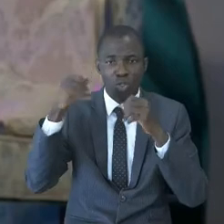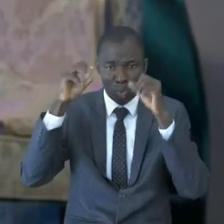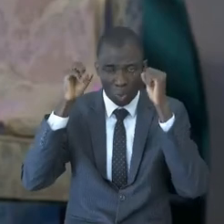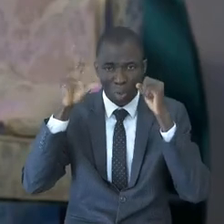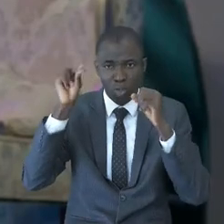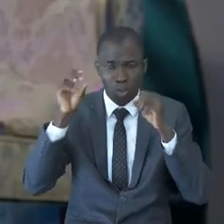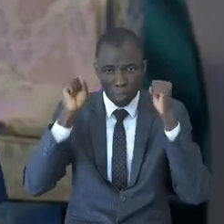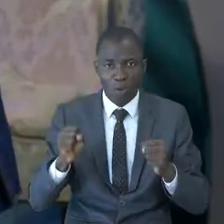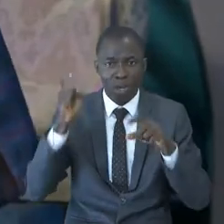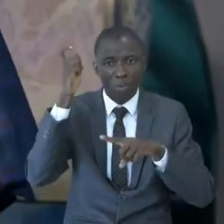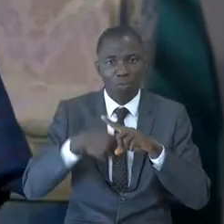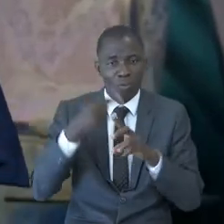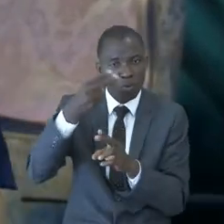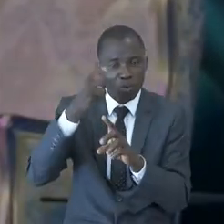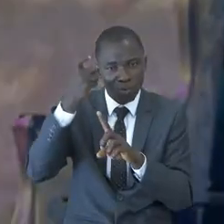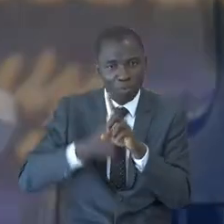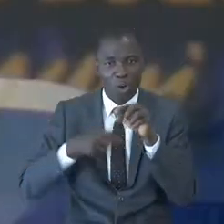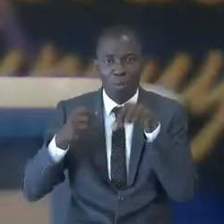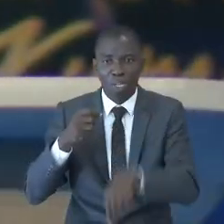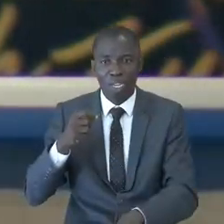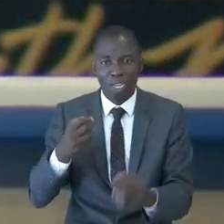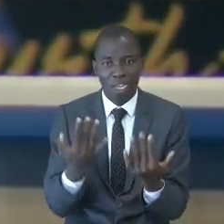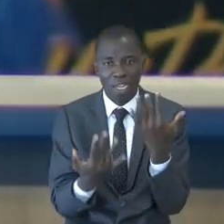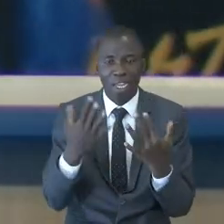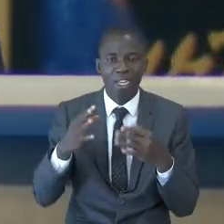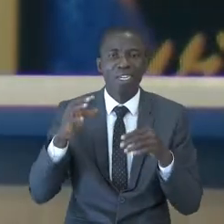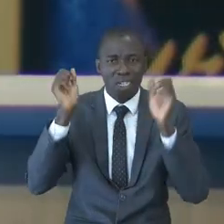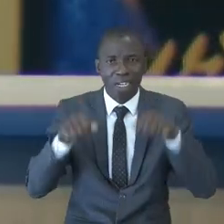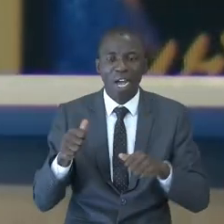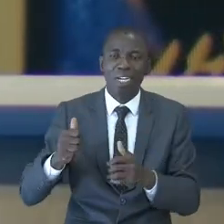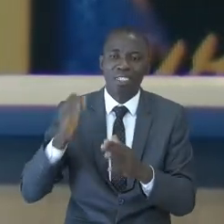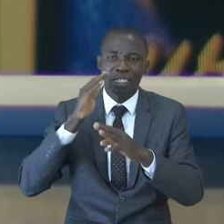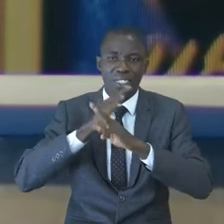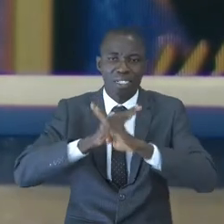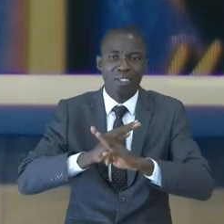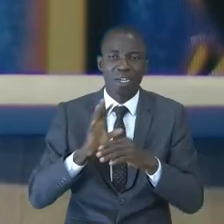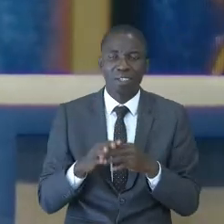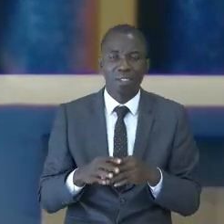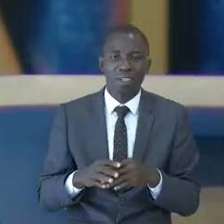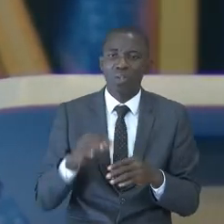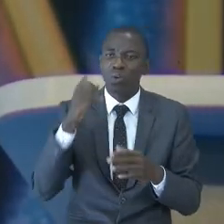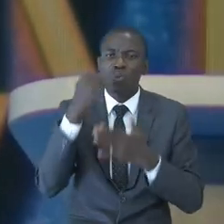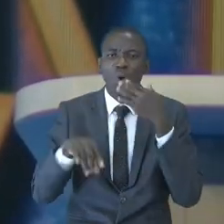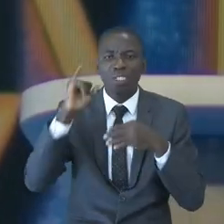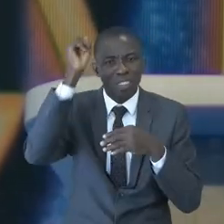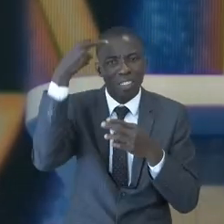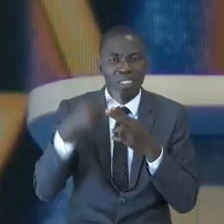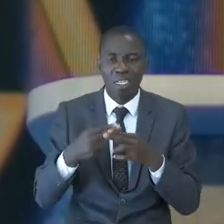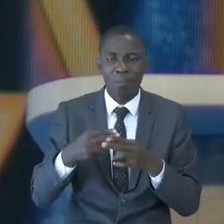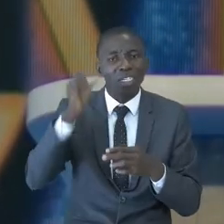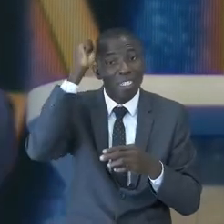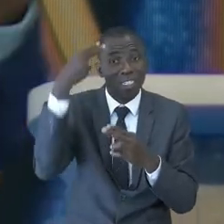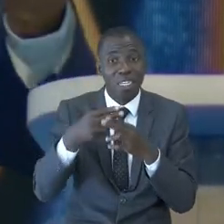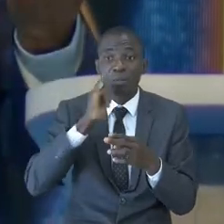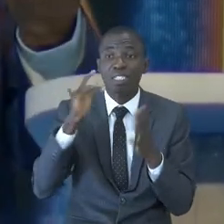can resist. And he says, who is this? Well, his name is Jesus,